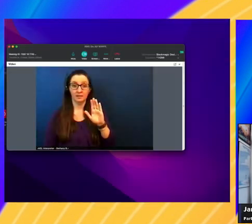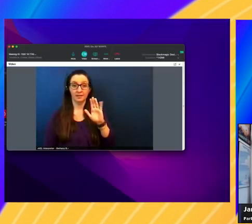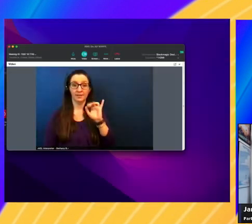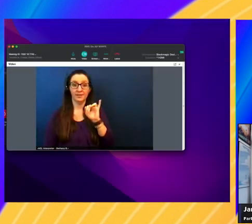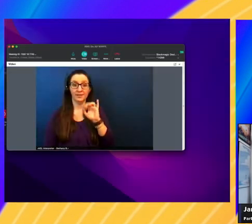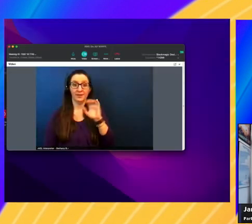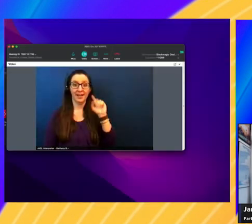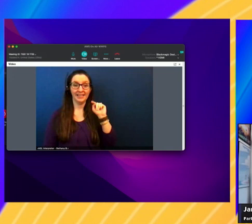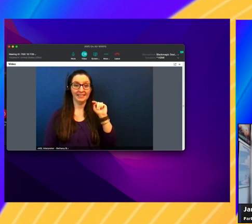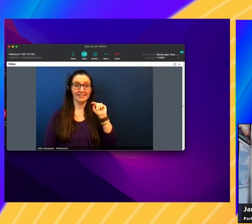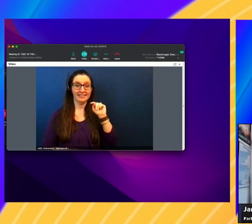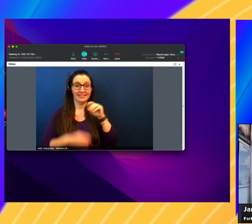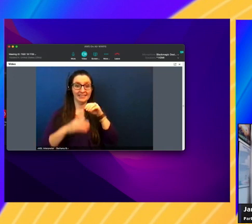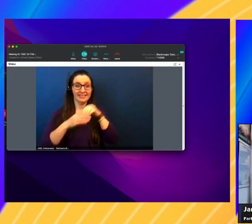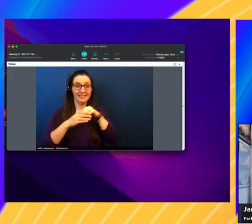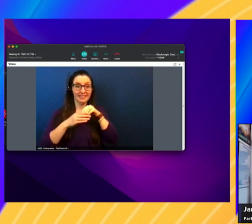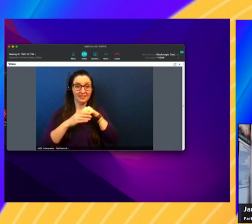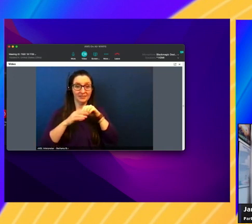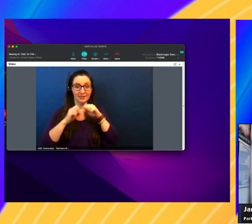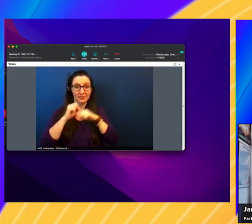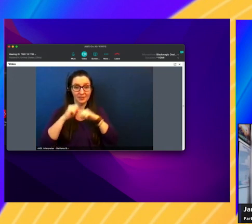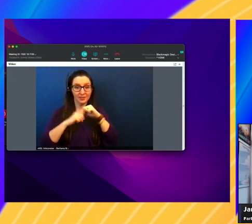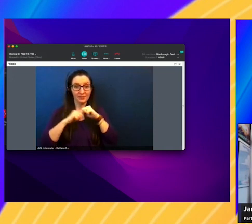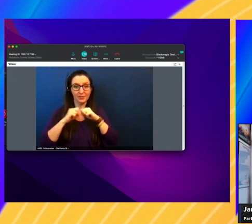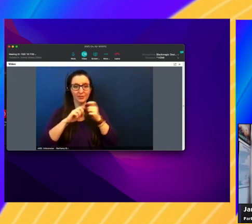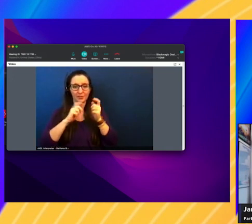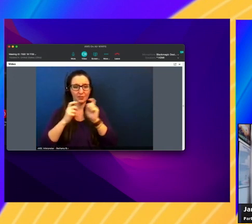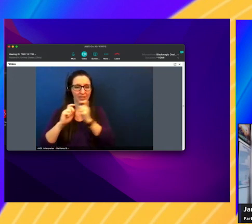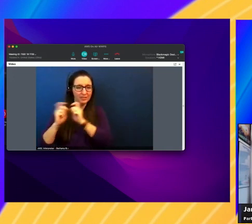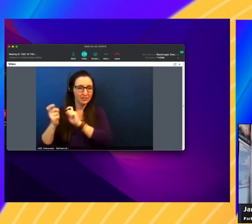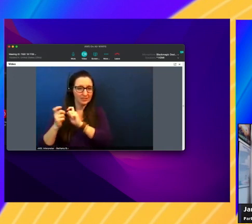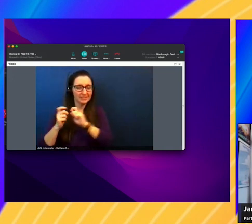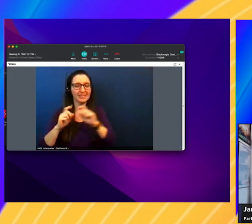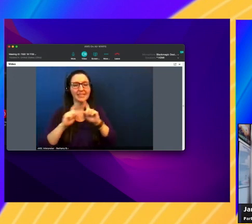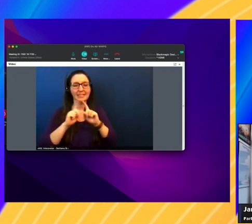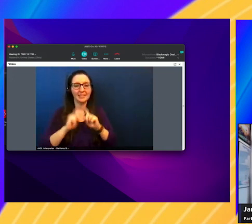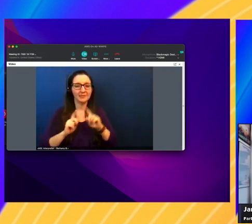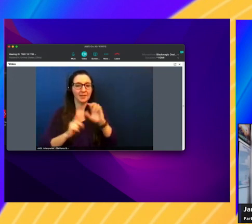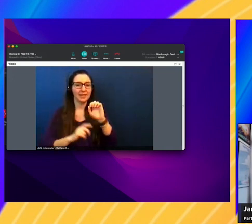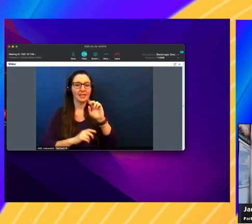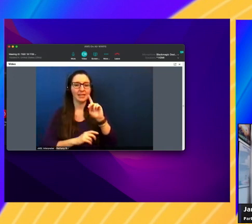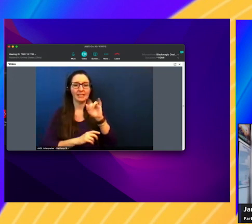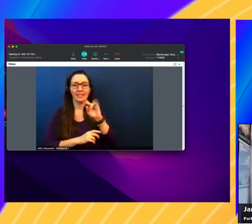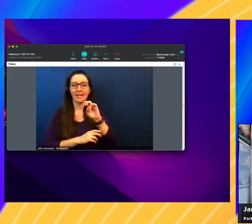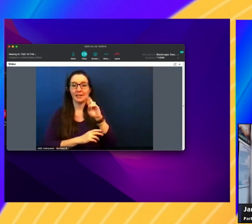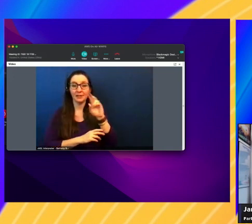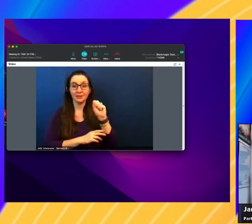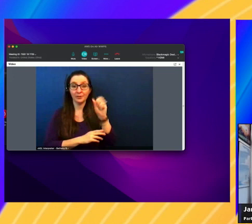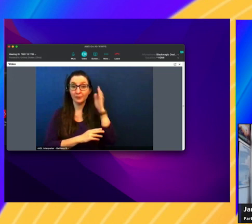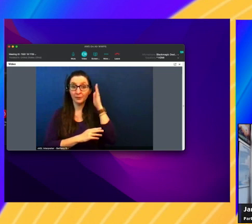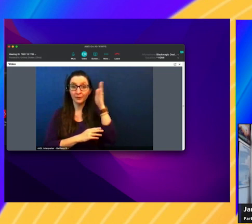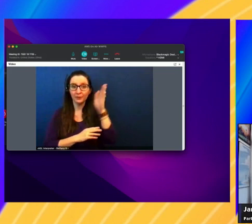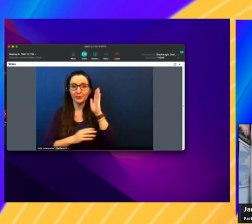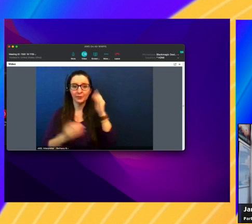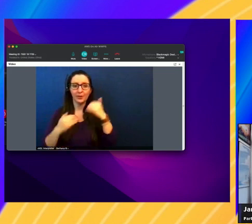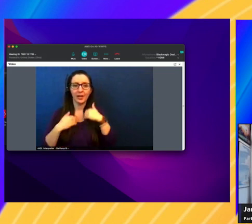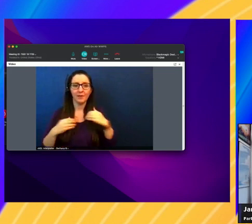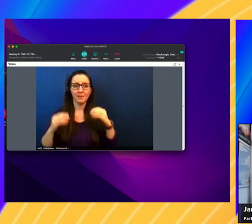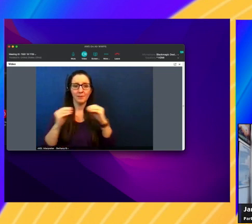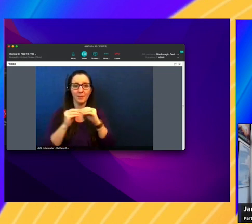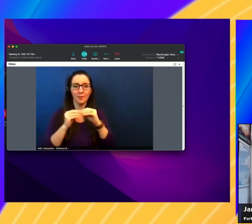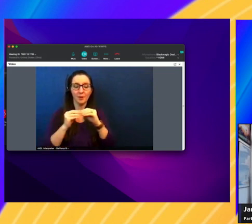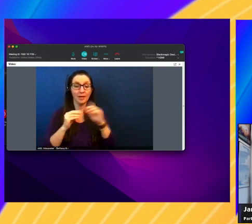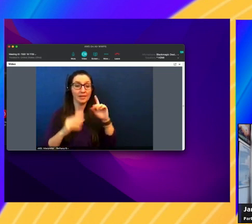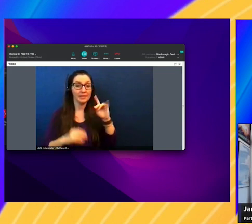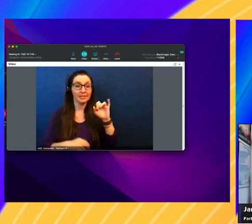there's hybrid, there's containers, there's going to be more in the future. And with this increase in distributed systems means that your